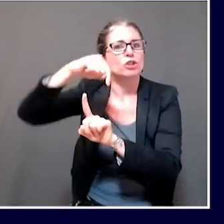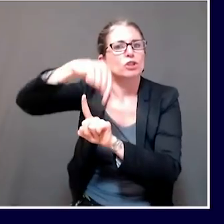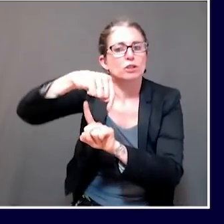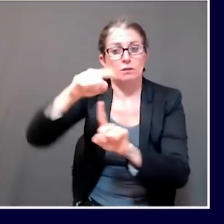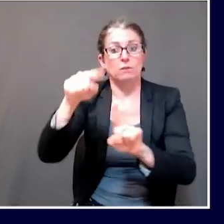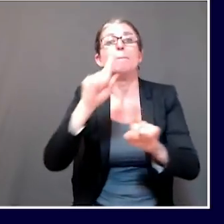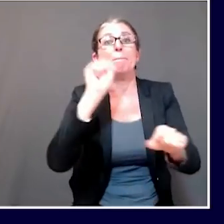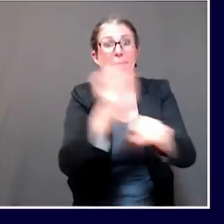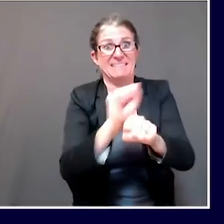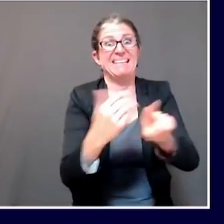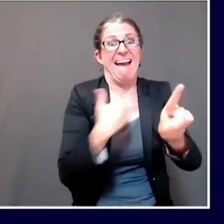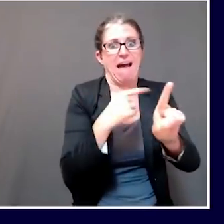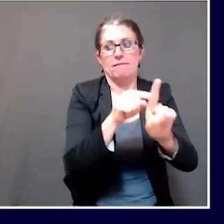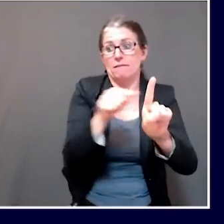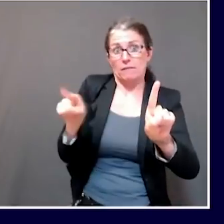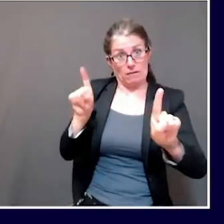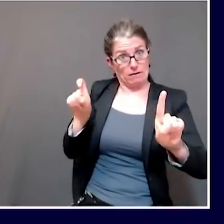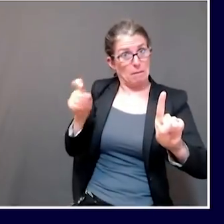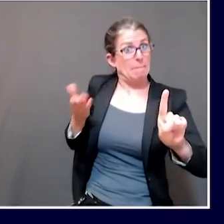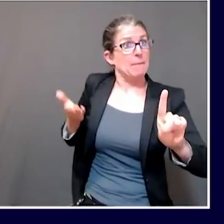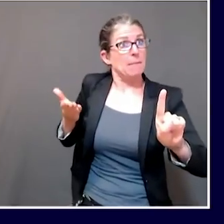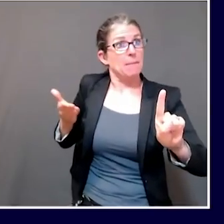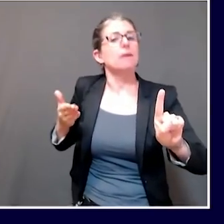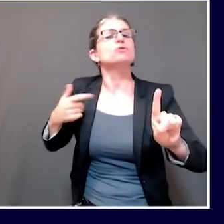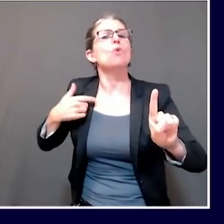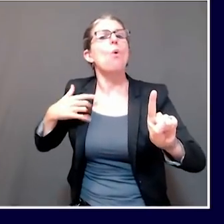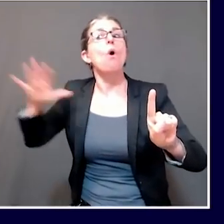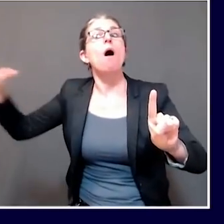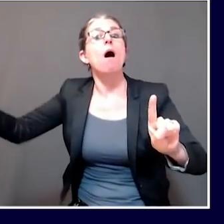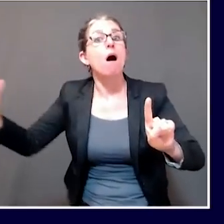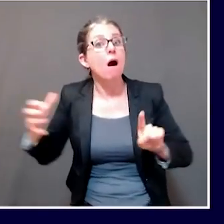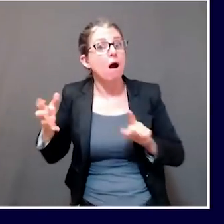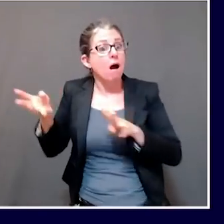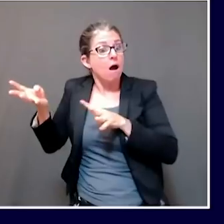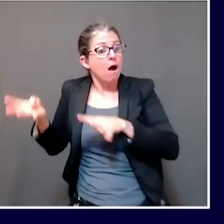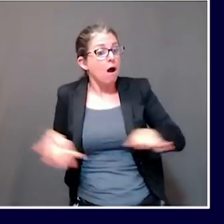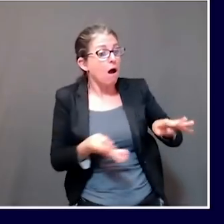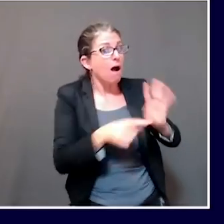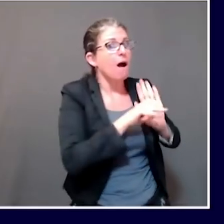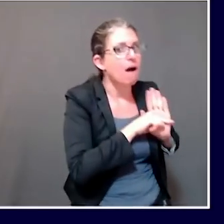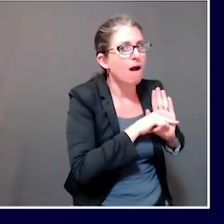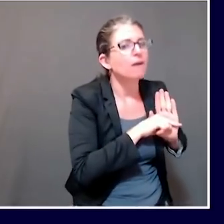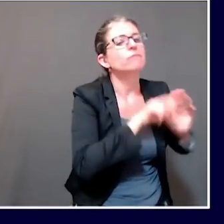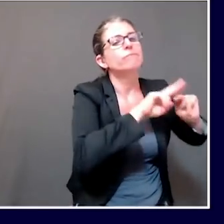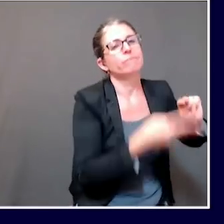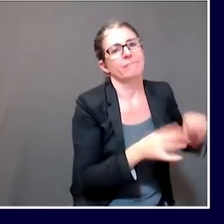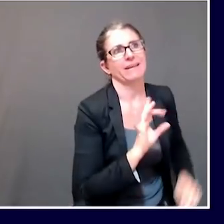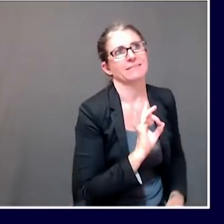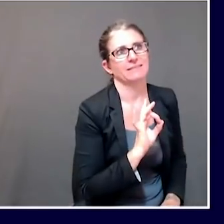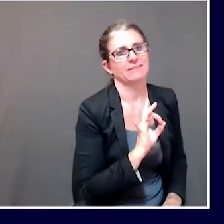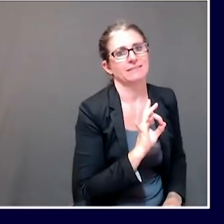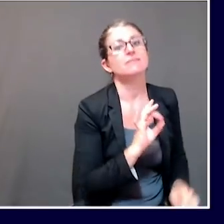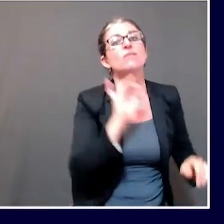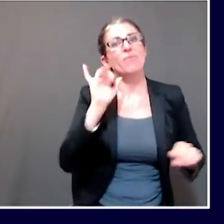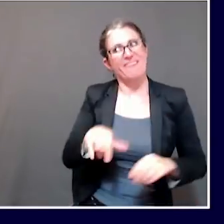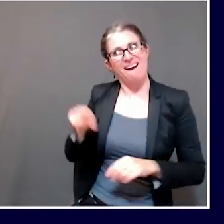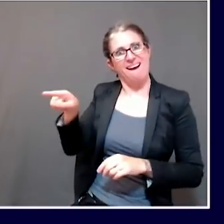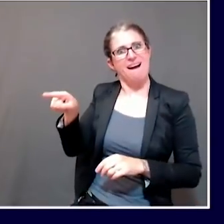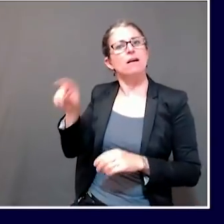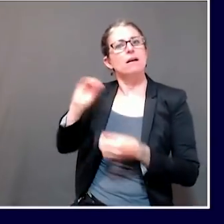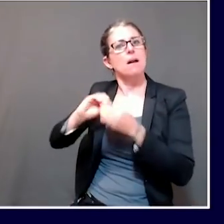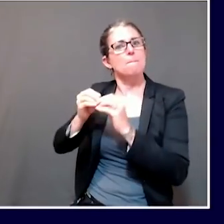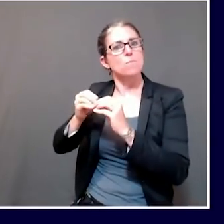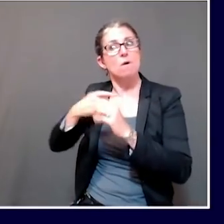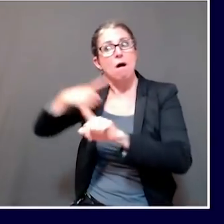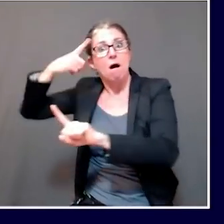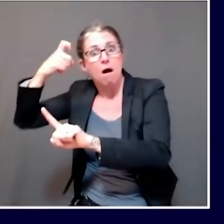have symptoms of COVID-19, but those individuals may opt to get tested. And if they test negative, they are